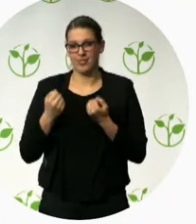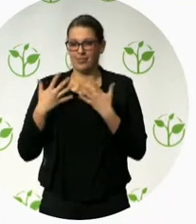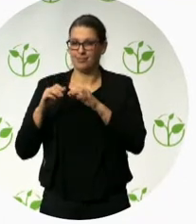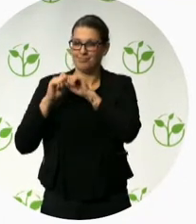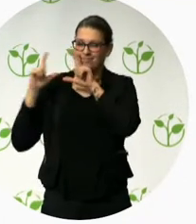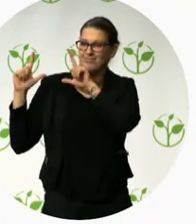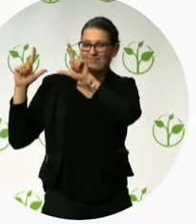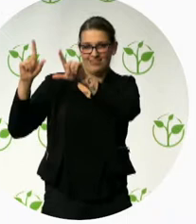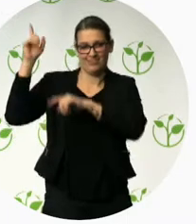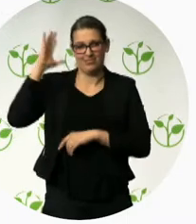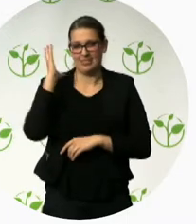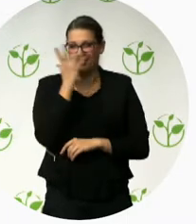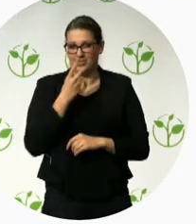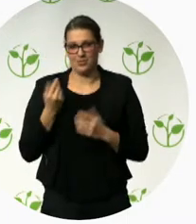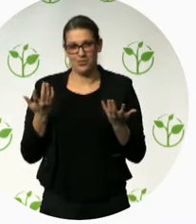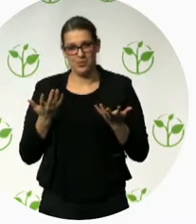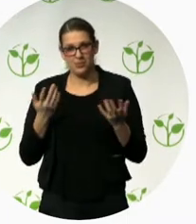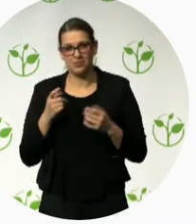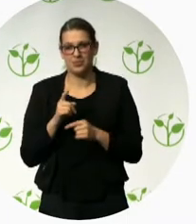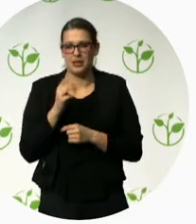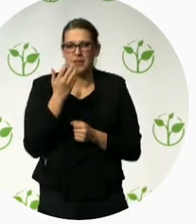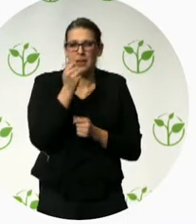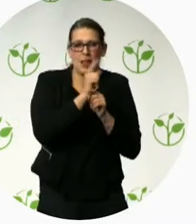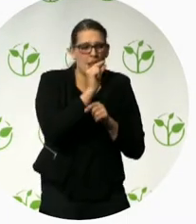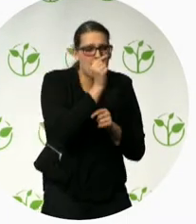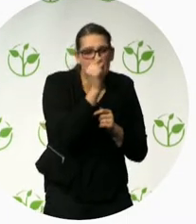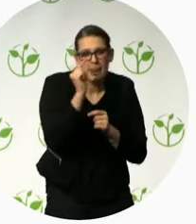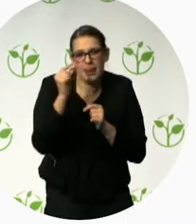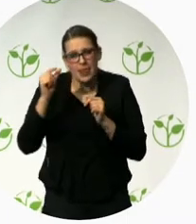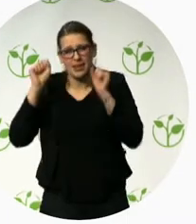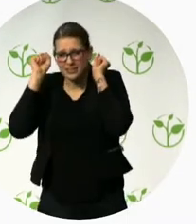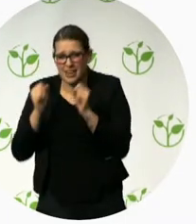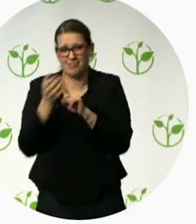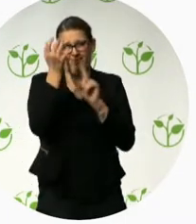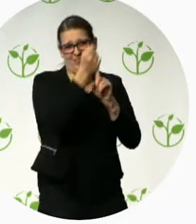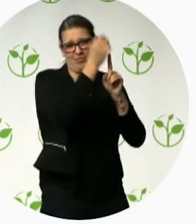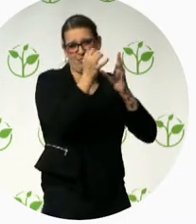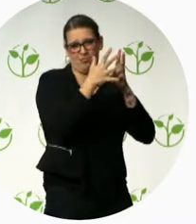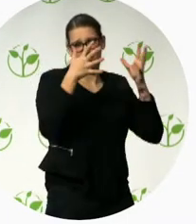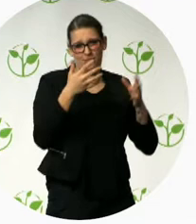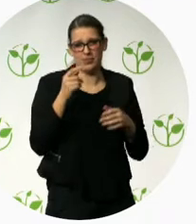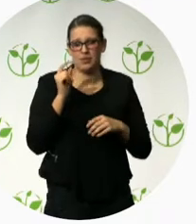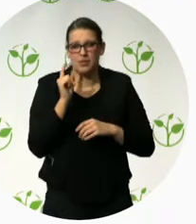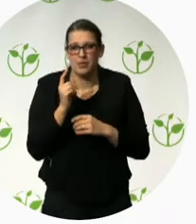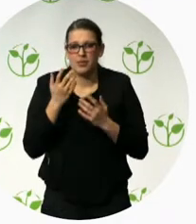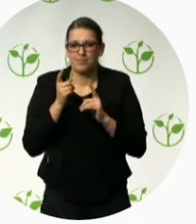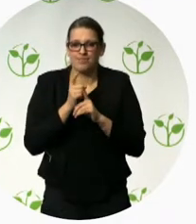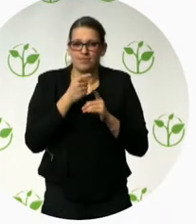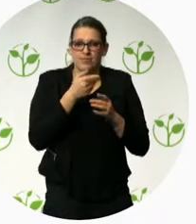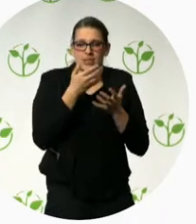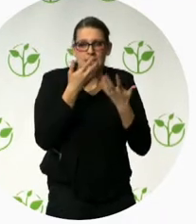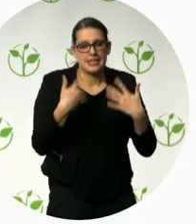many things, but again, the challenge is, you know, data. How to get disaggregated data of every